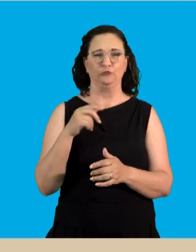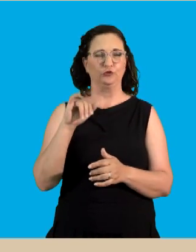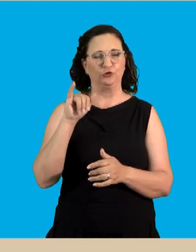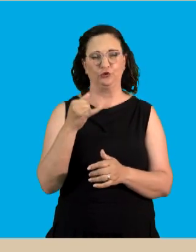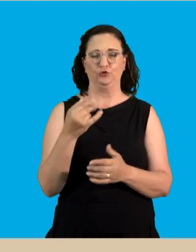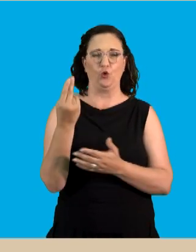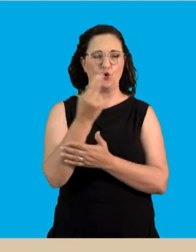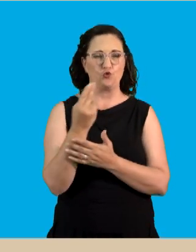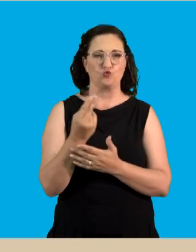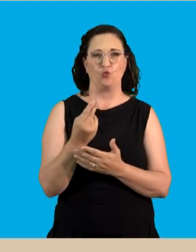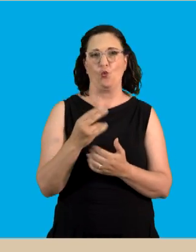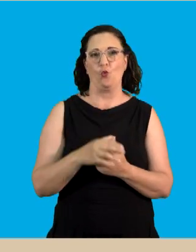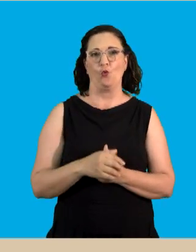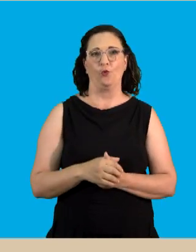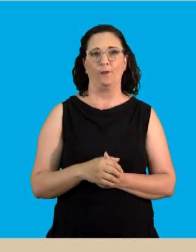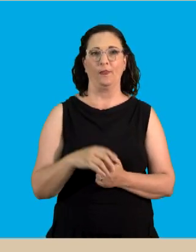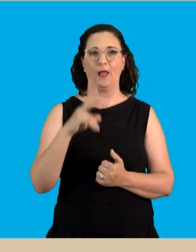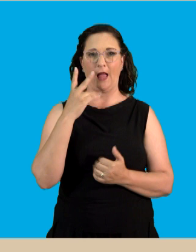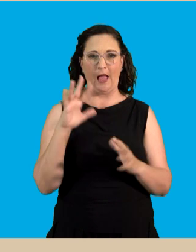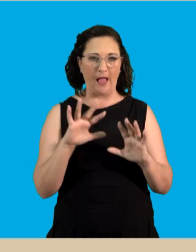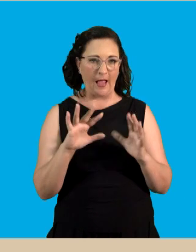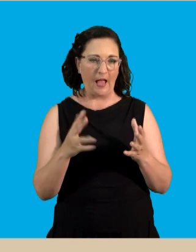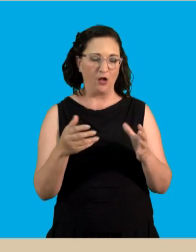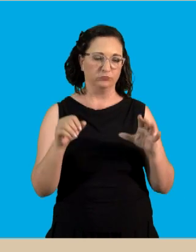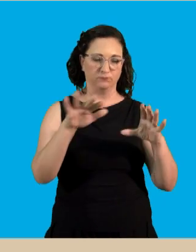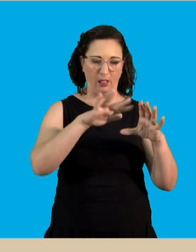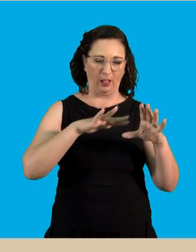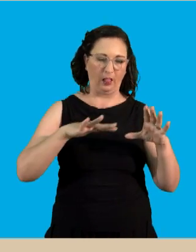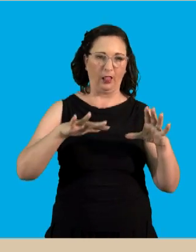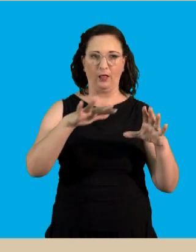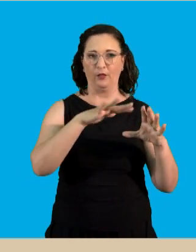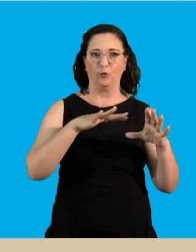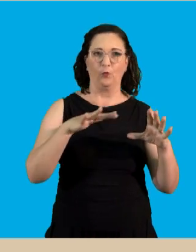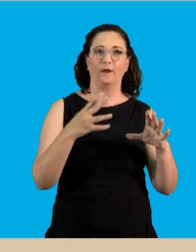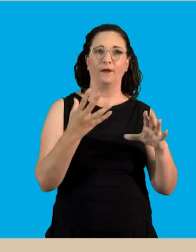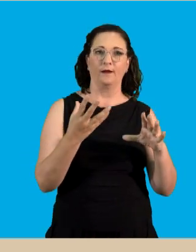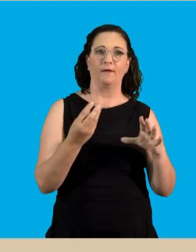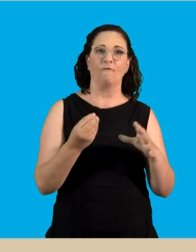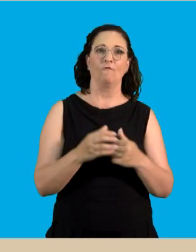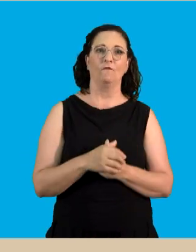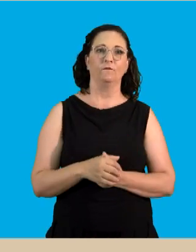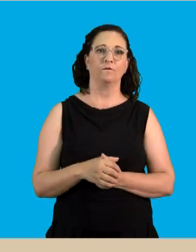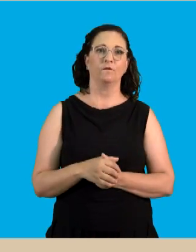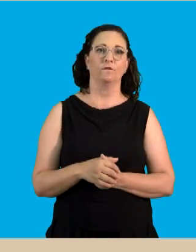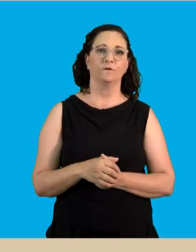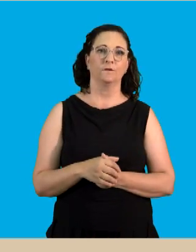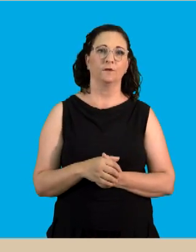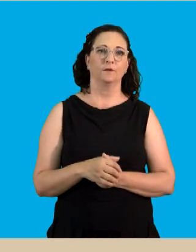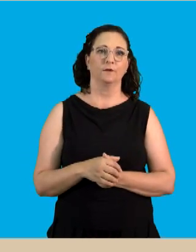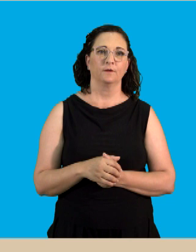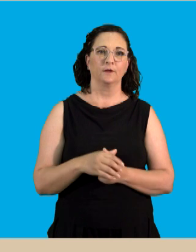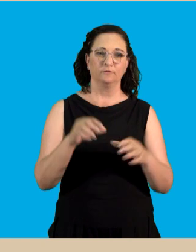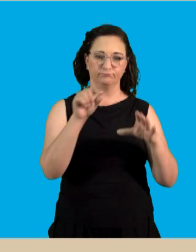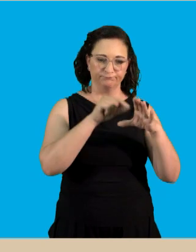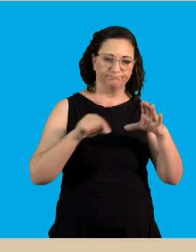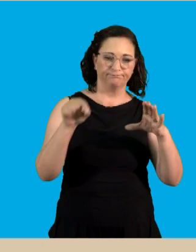draw a very rough drawing, guys, of how our Milky Way might look like. So we have something shaped almost like